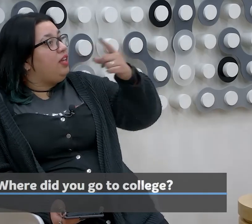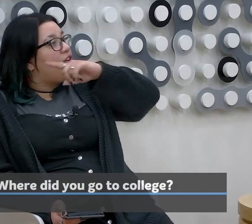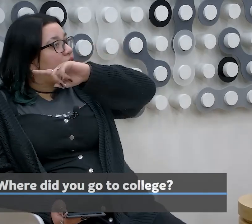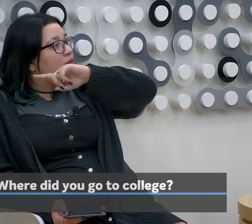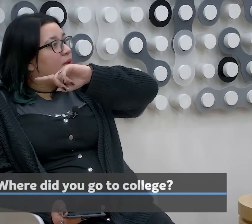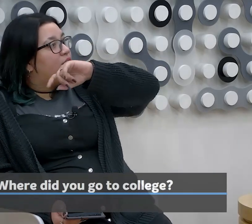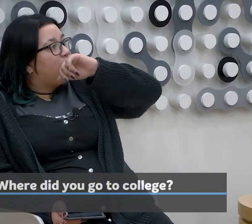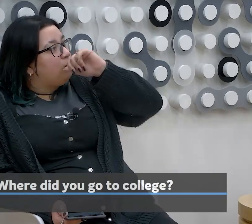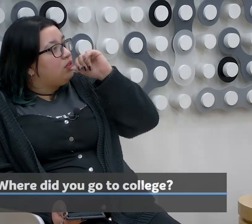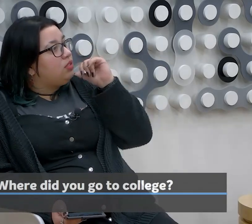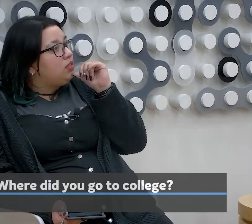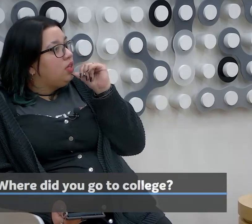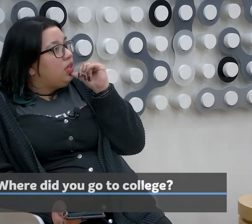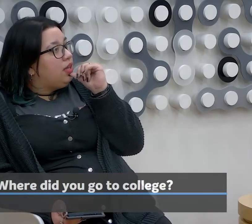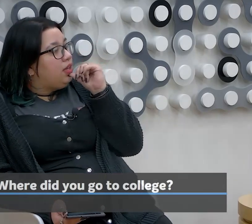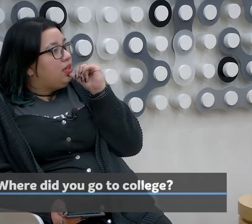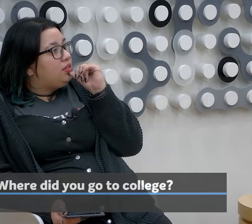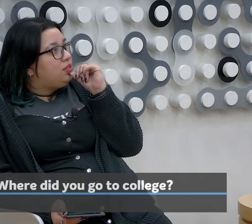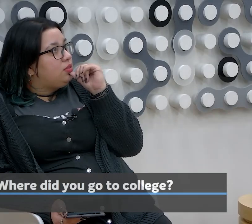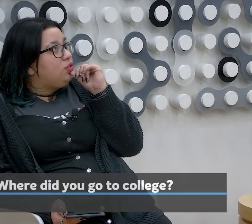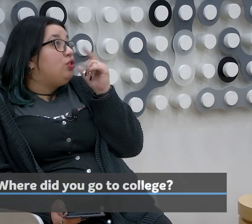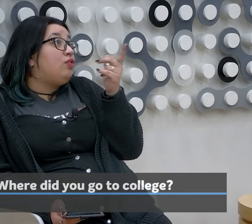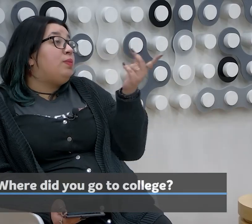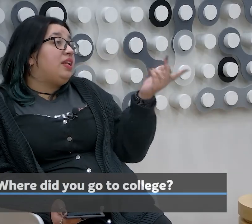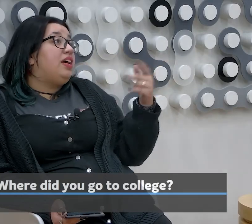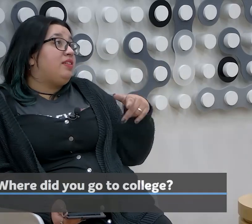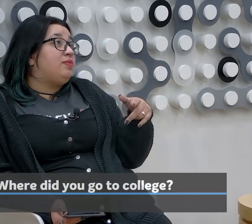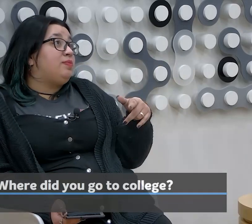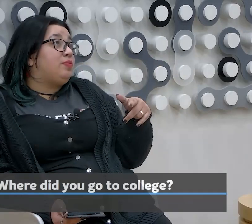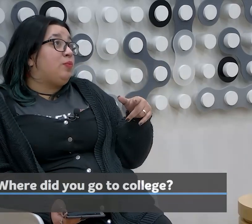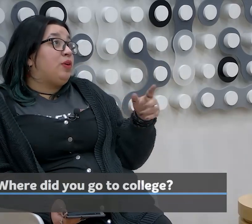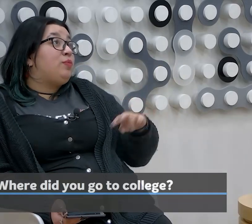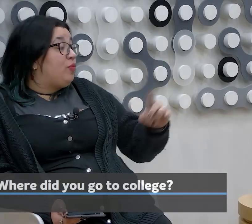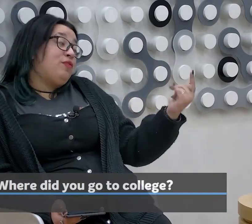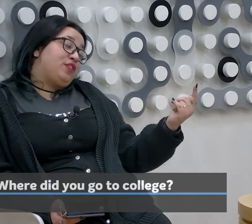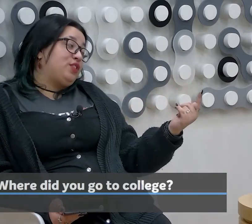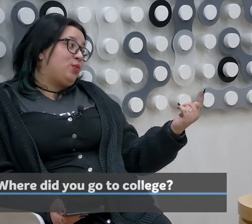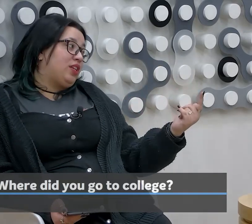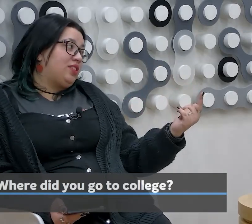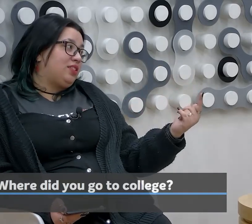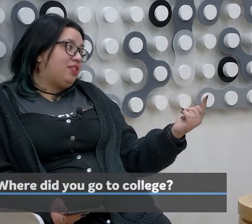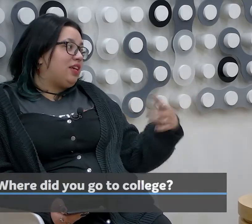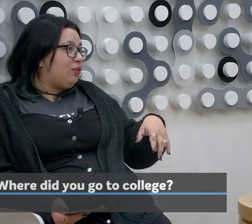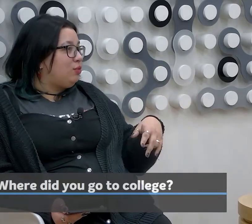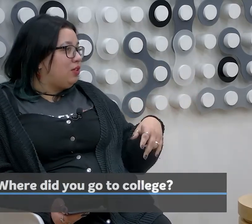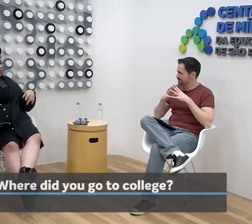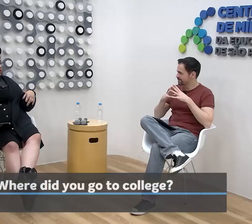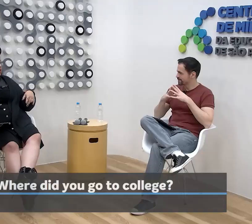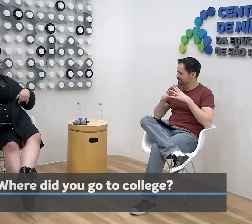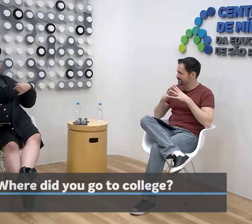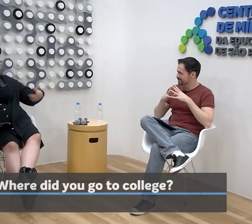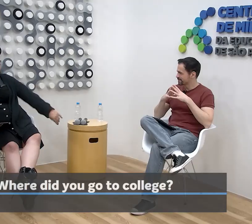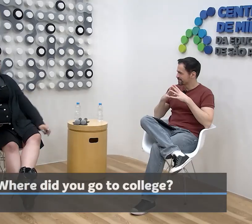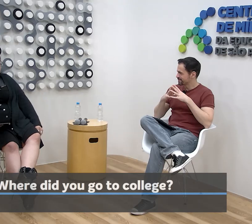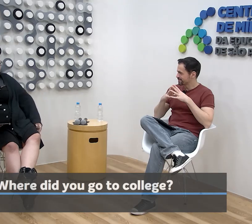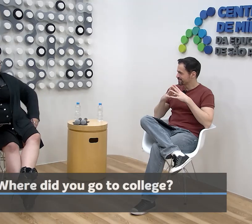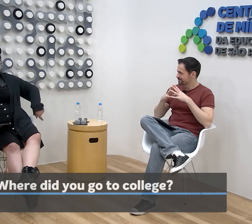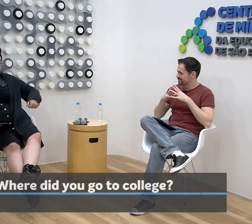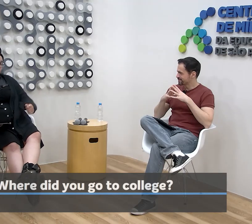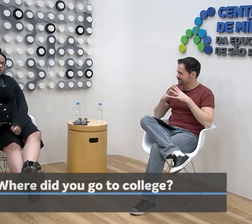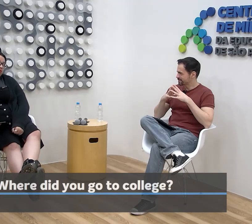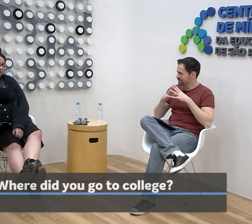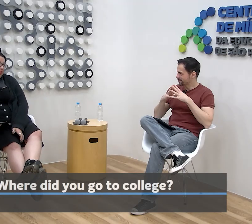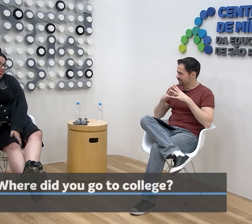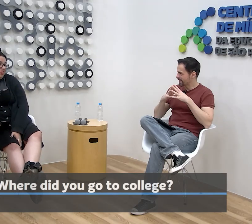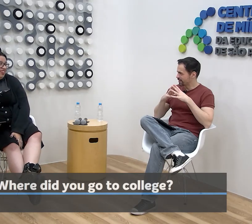I studied here on Barra Funda, Uninove, but the first one, the second one I did, but